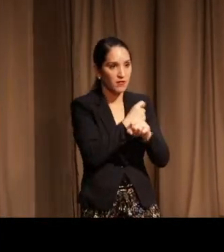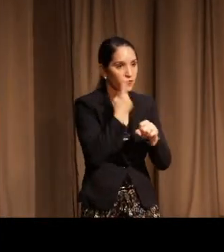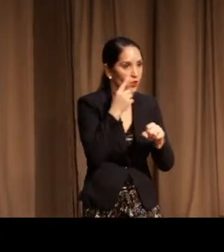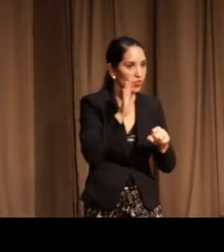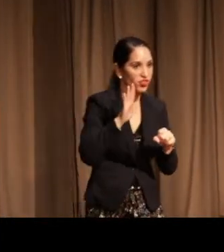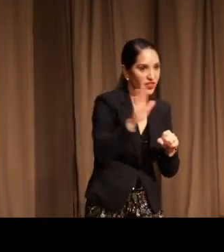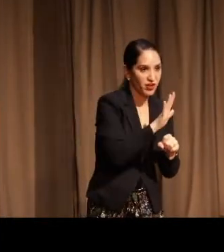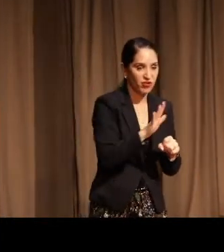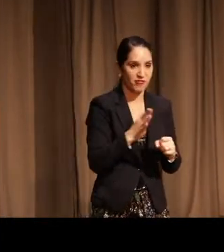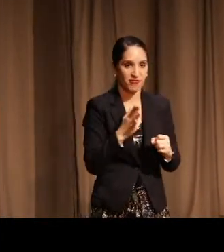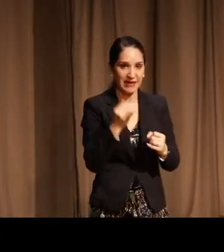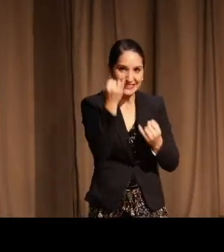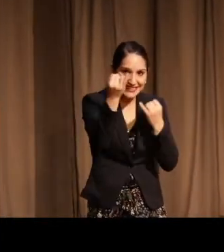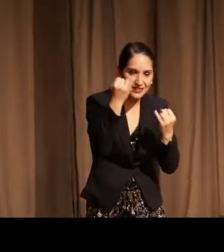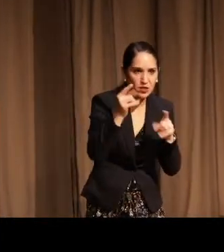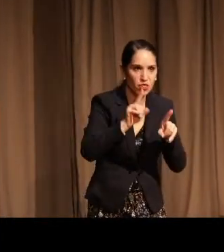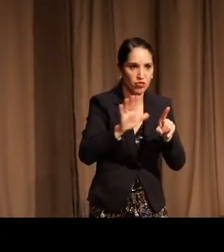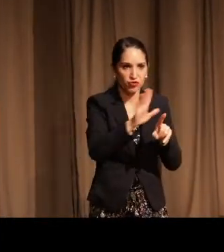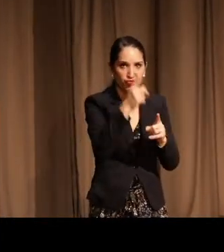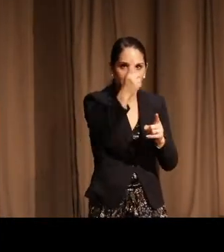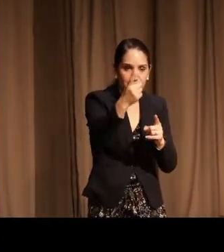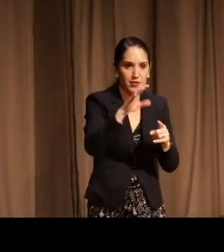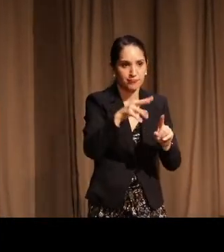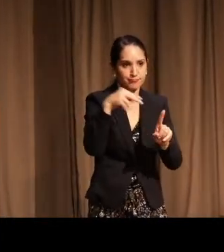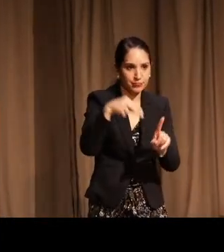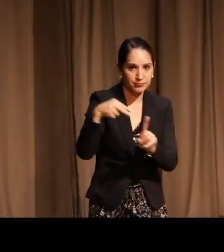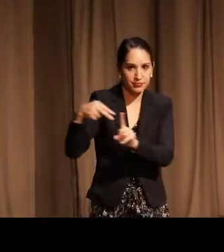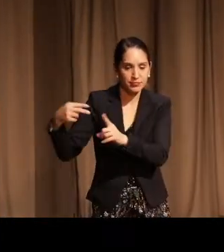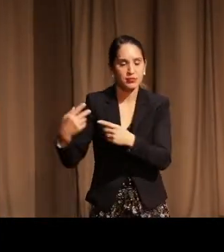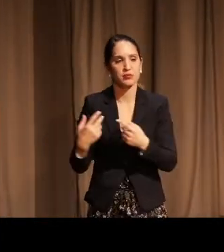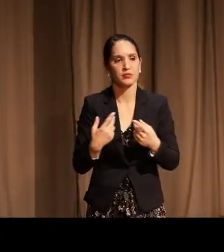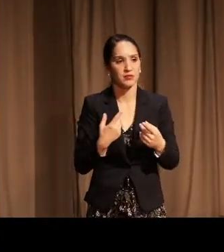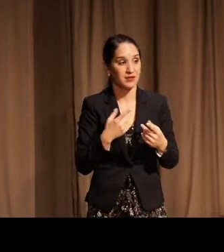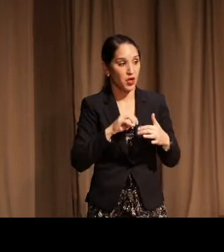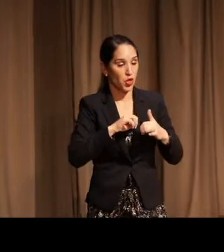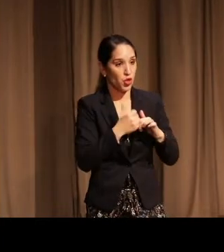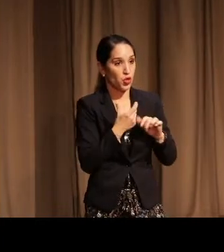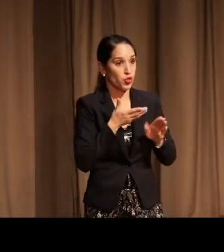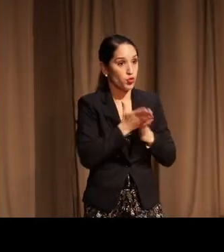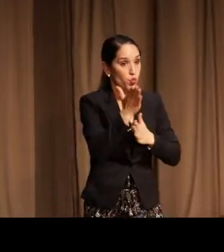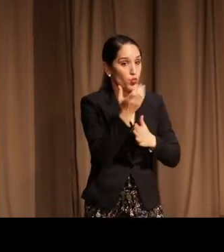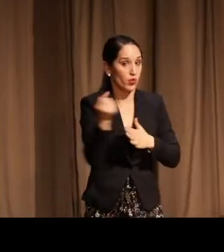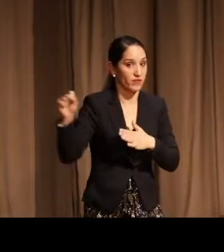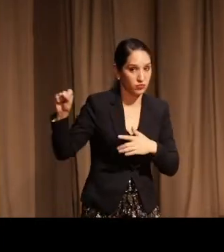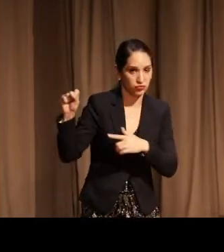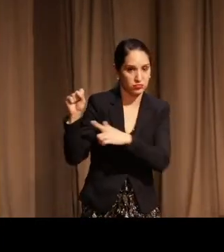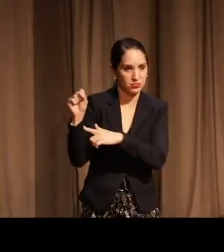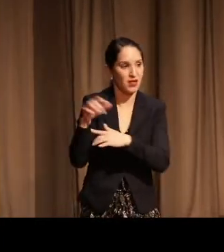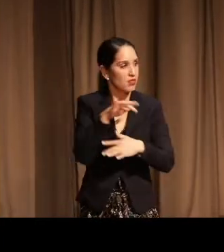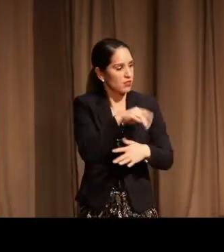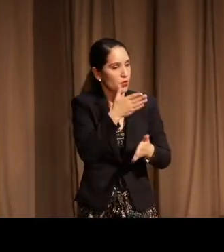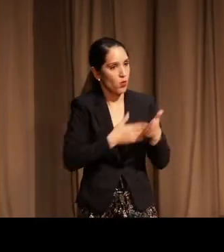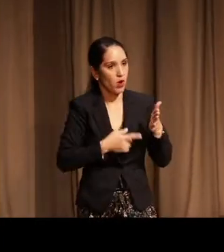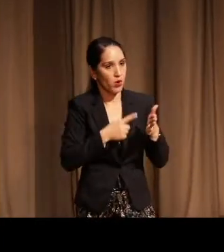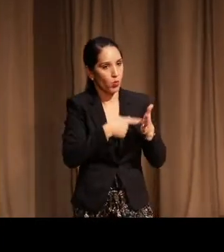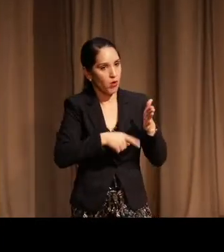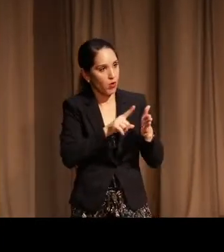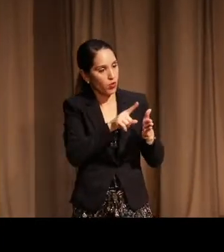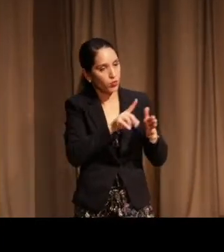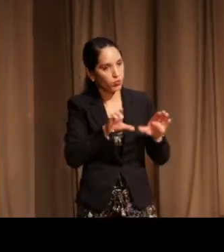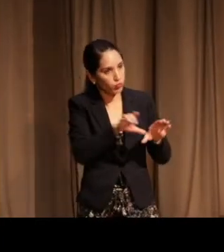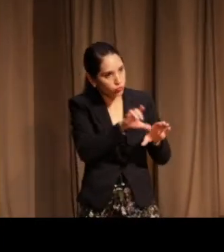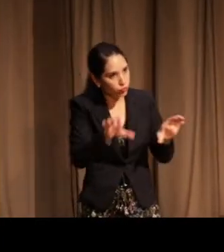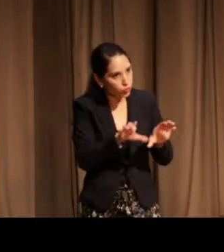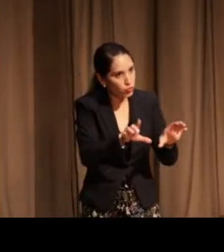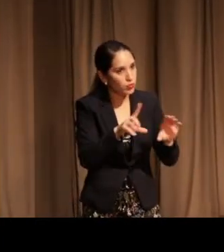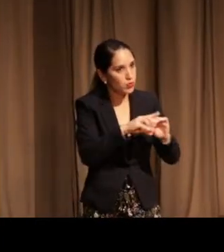through revolutions. I think that's the way, at least, that you do it. Yeah. To bring awareness